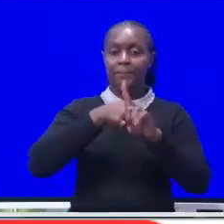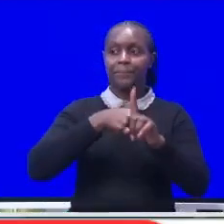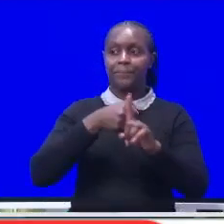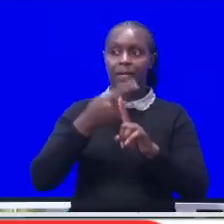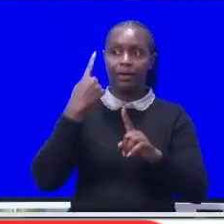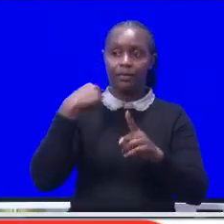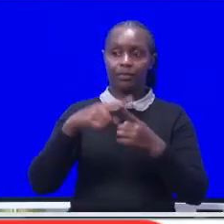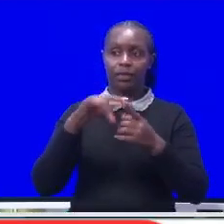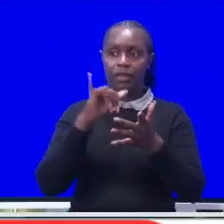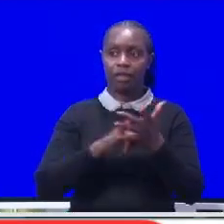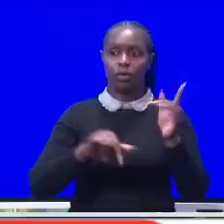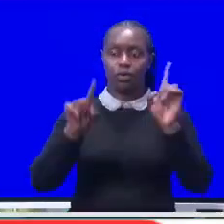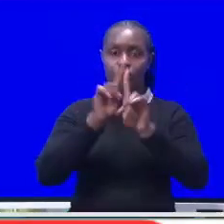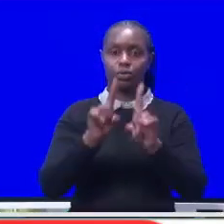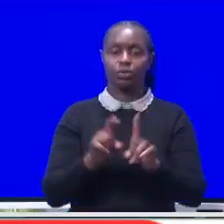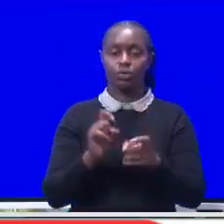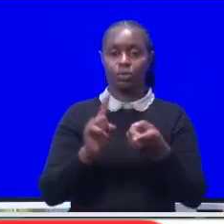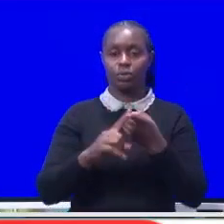Ruto to